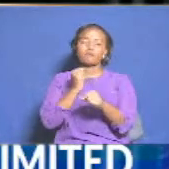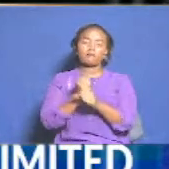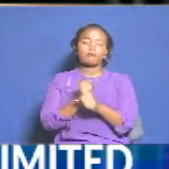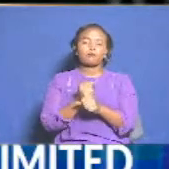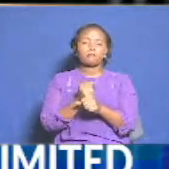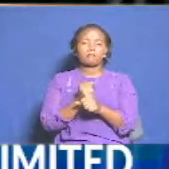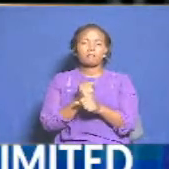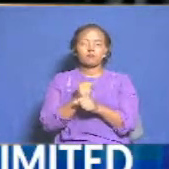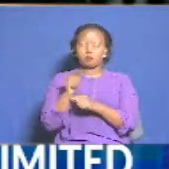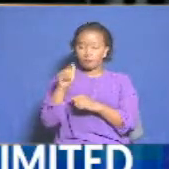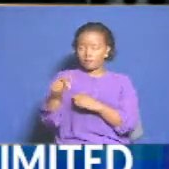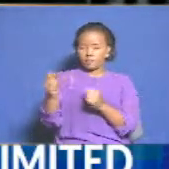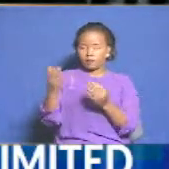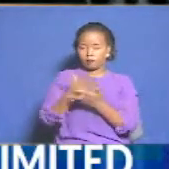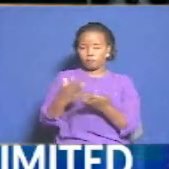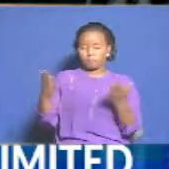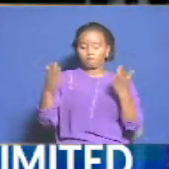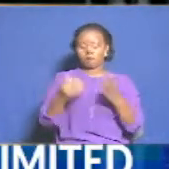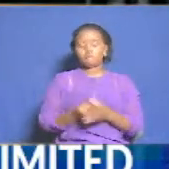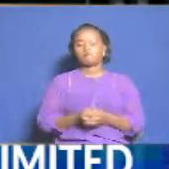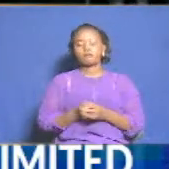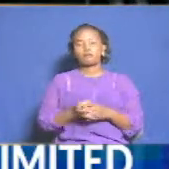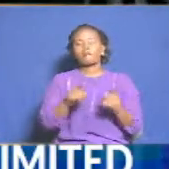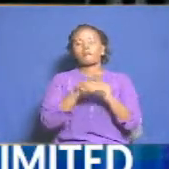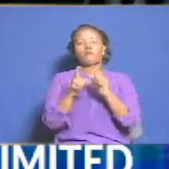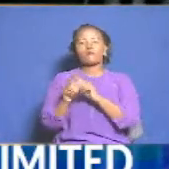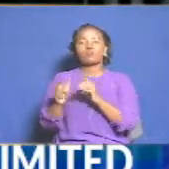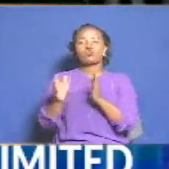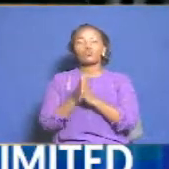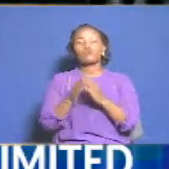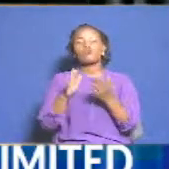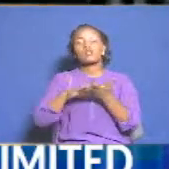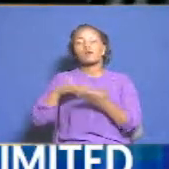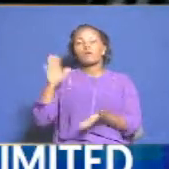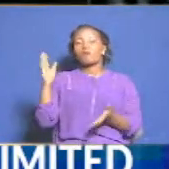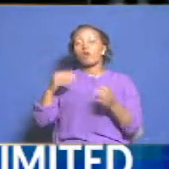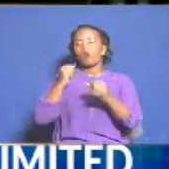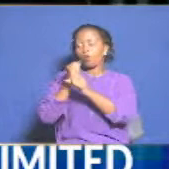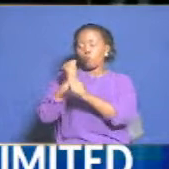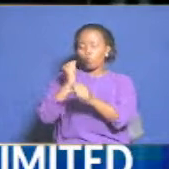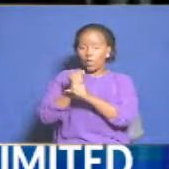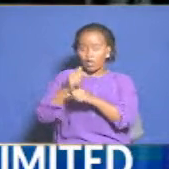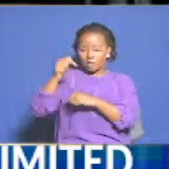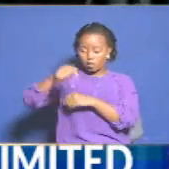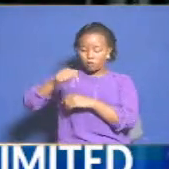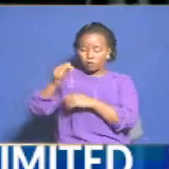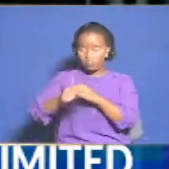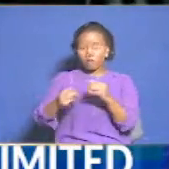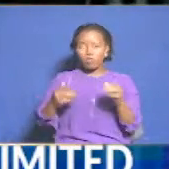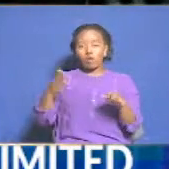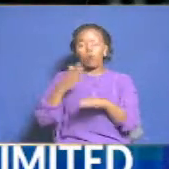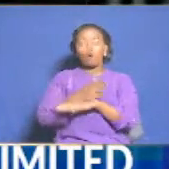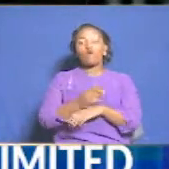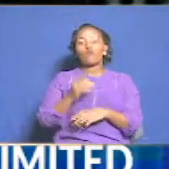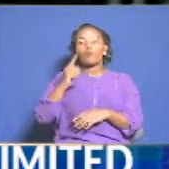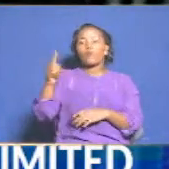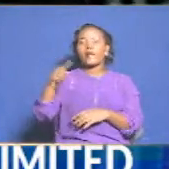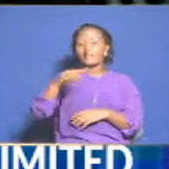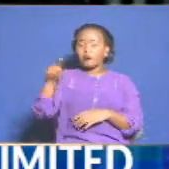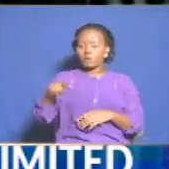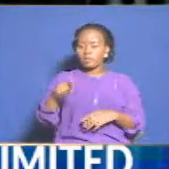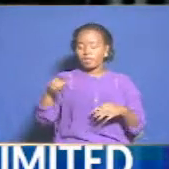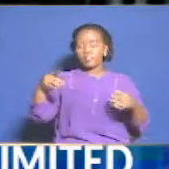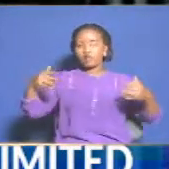at this facility. And with the keel laying done today, over 1,000 young men and